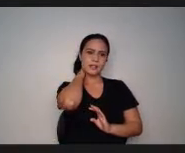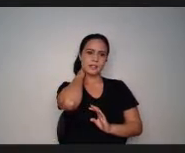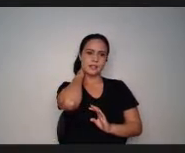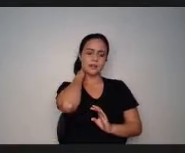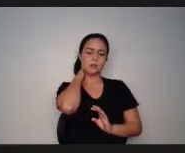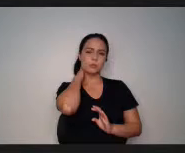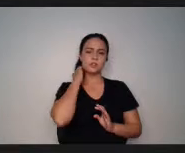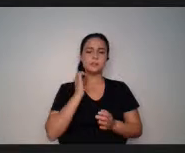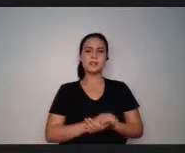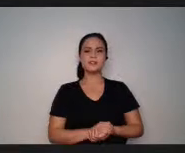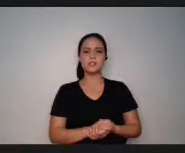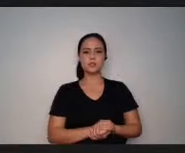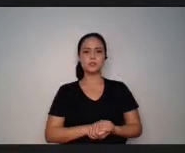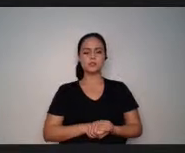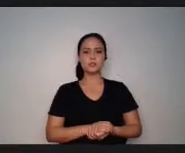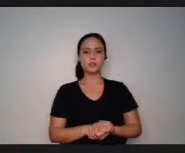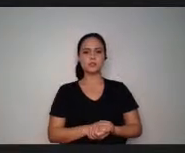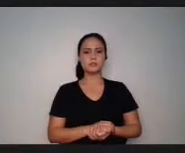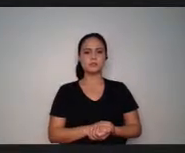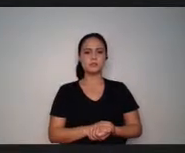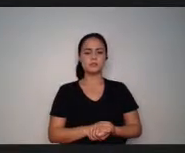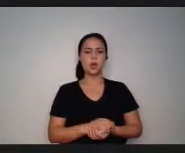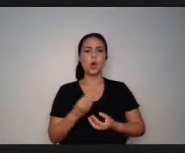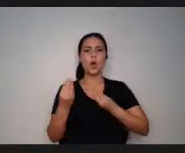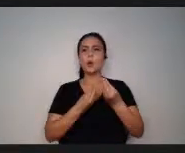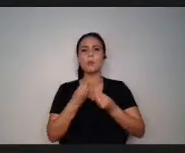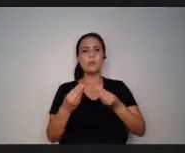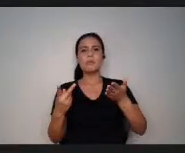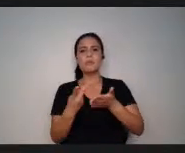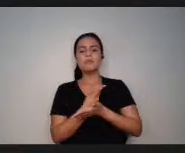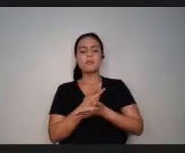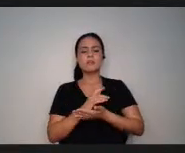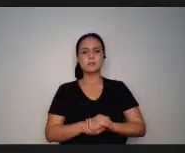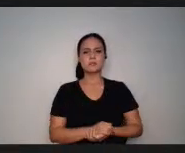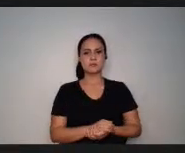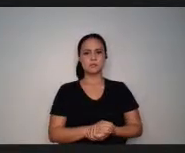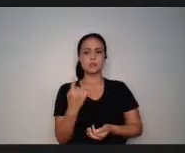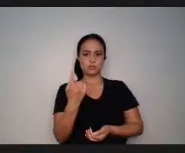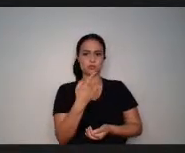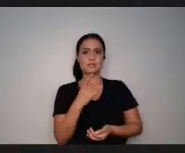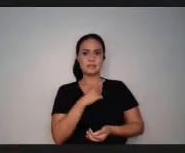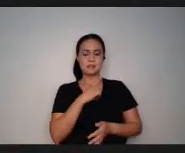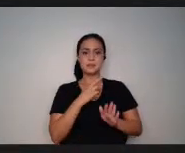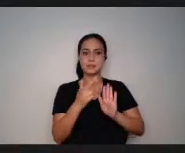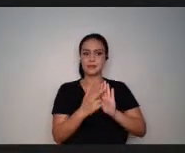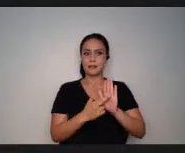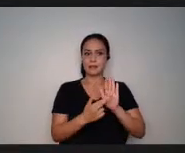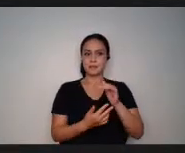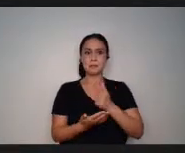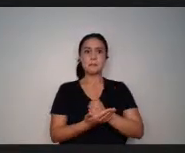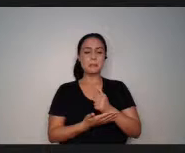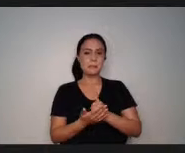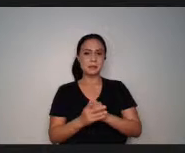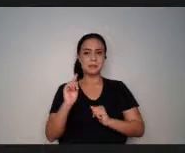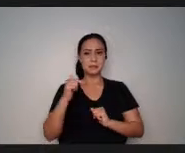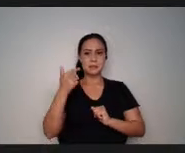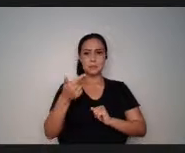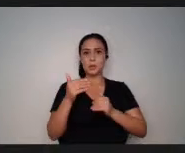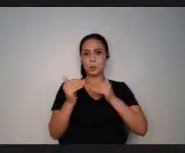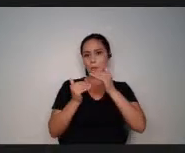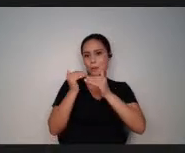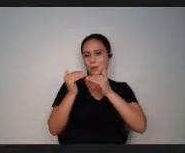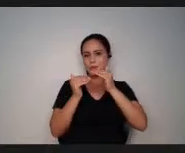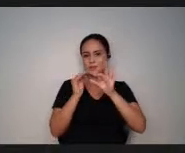in the transportation department. It doesn't make any sense. How does this work? We have the basic